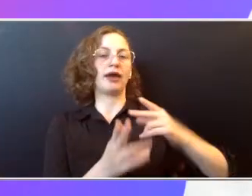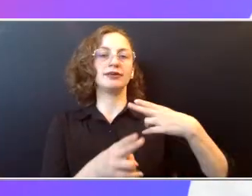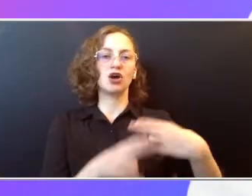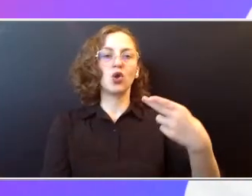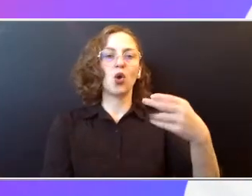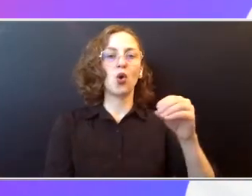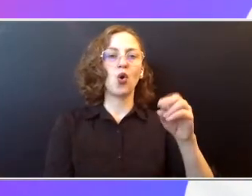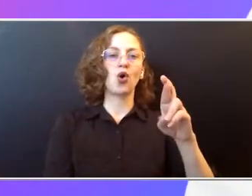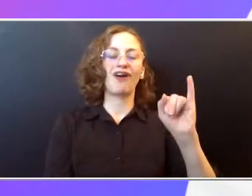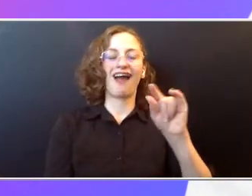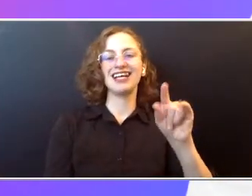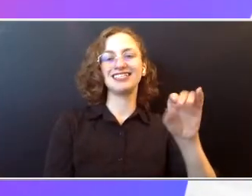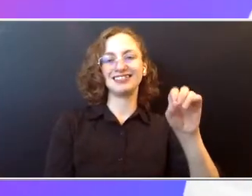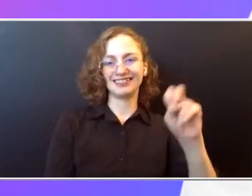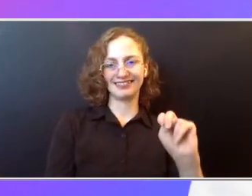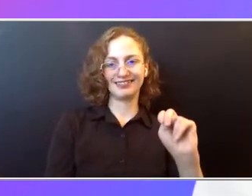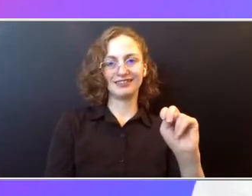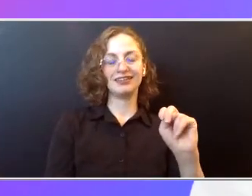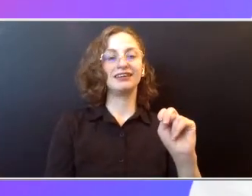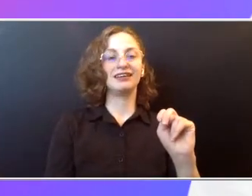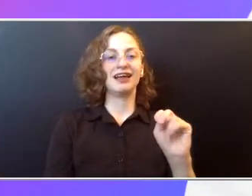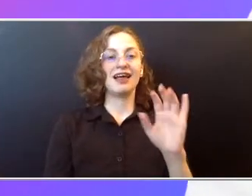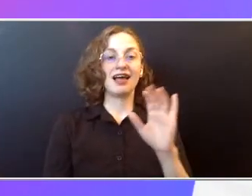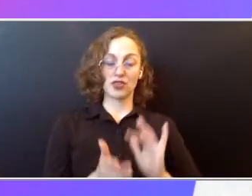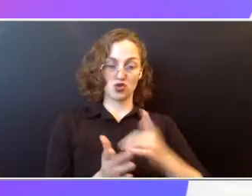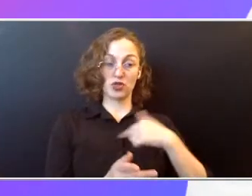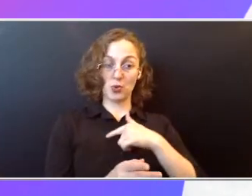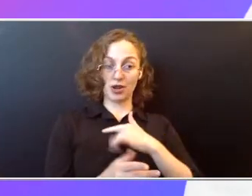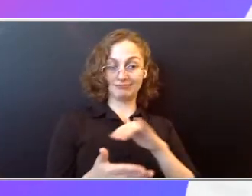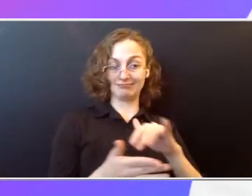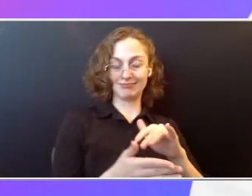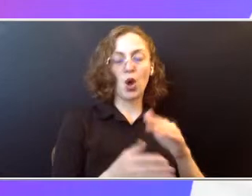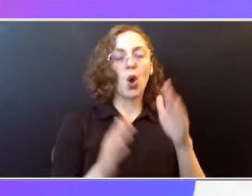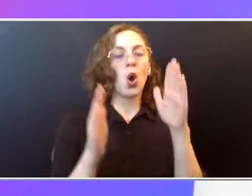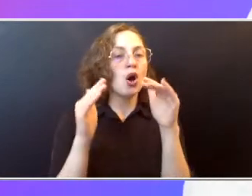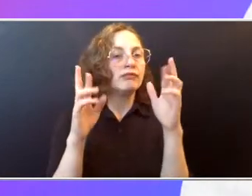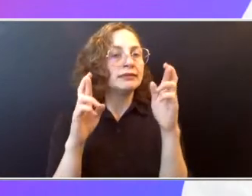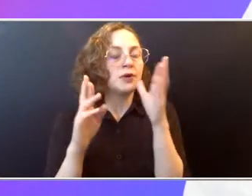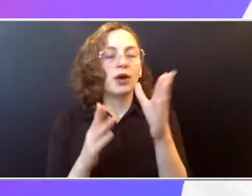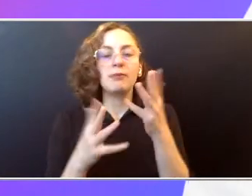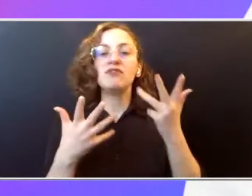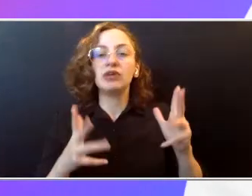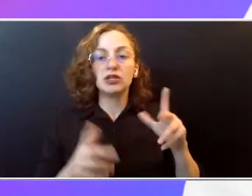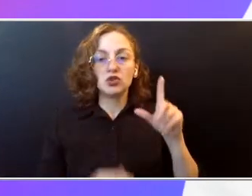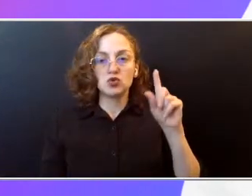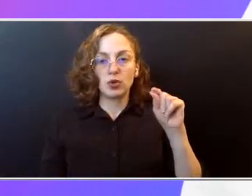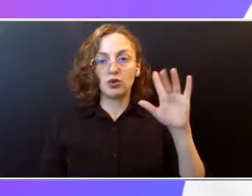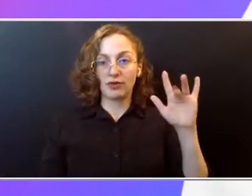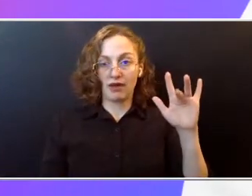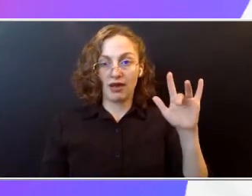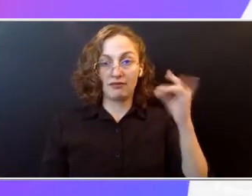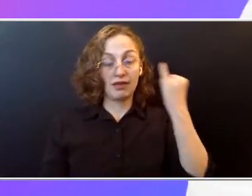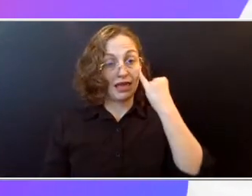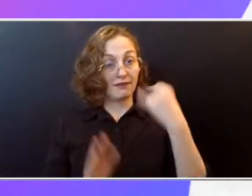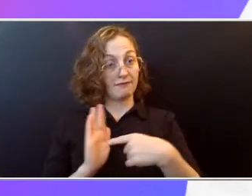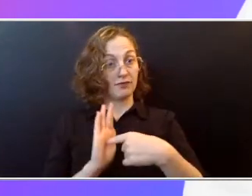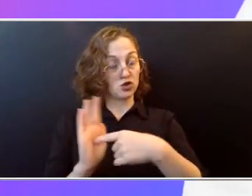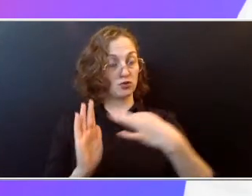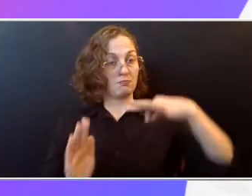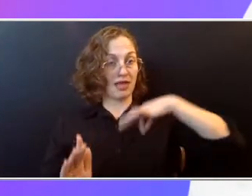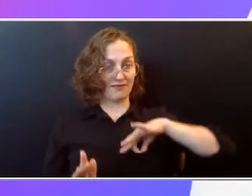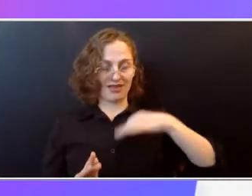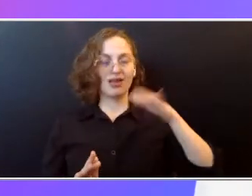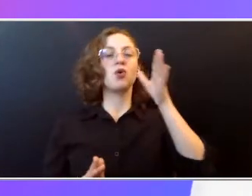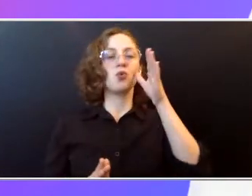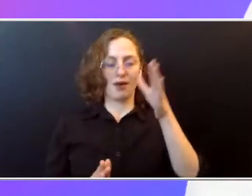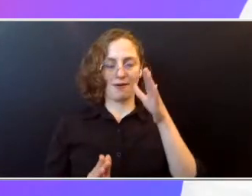of, will be finished hopefully in 2025. And if it shows benefit, then it'll be on the market for cardiovascular disease. But it's only going to be